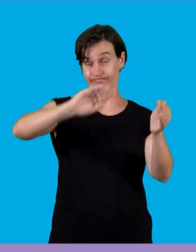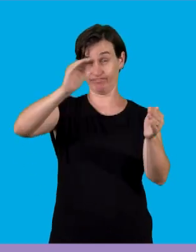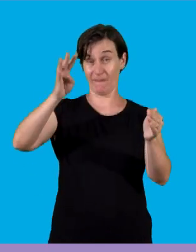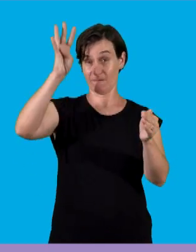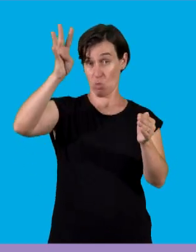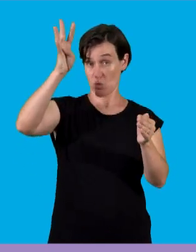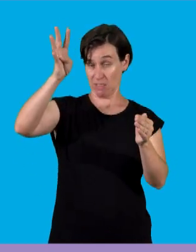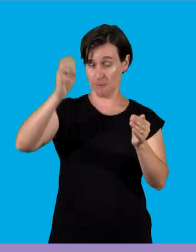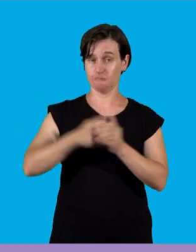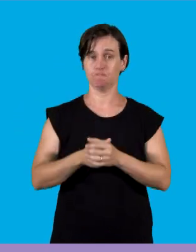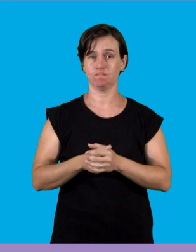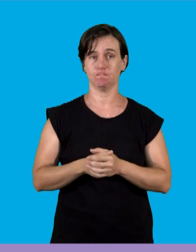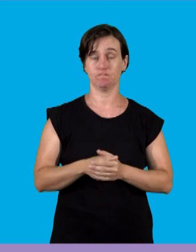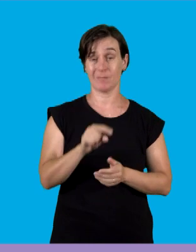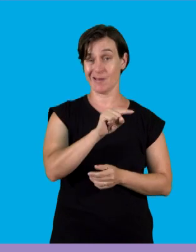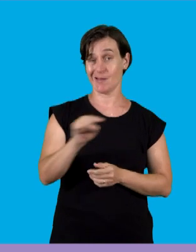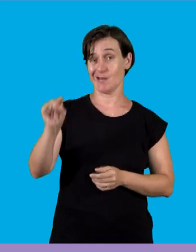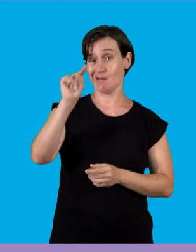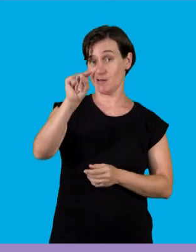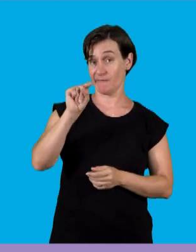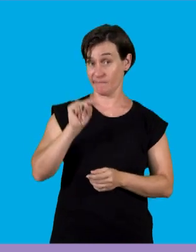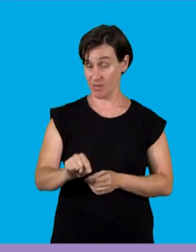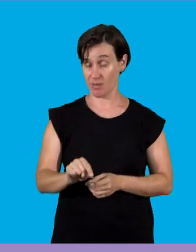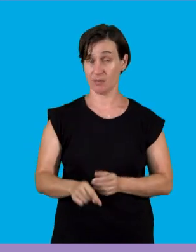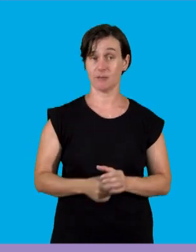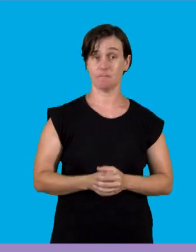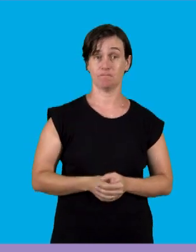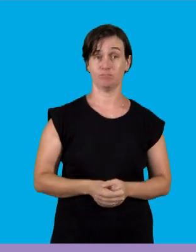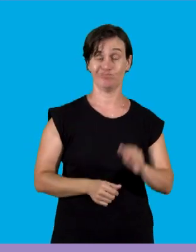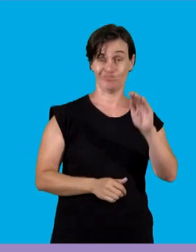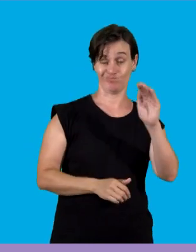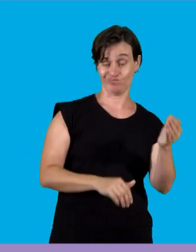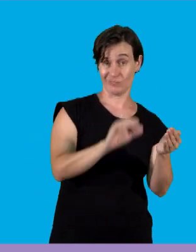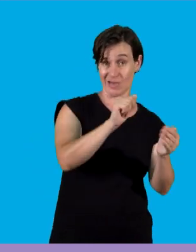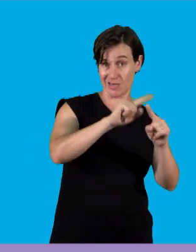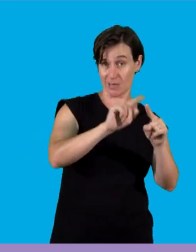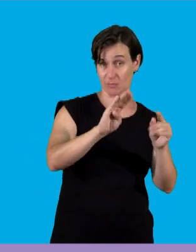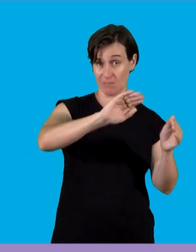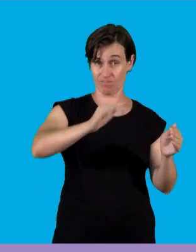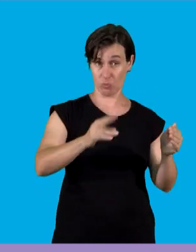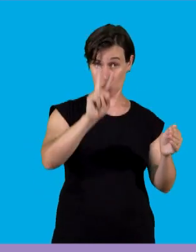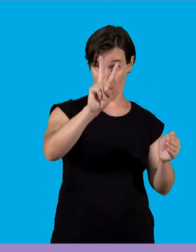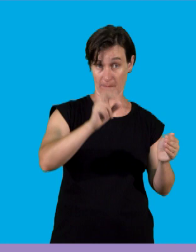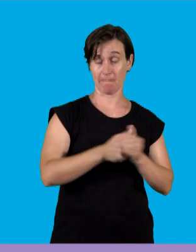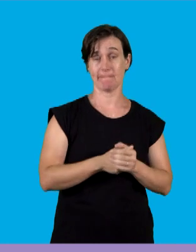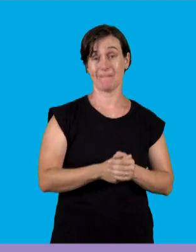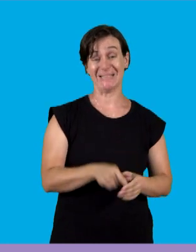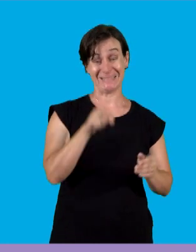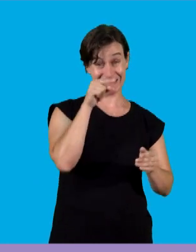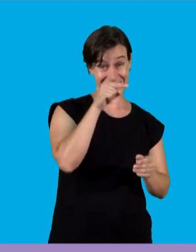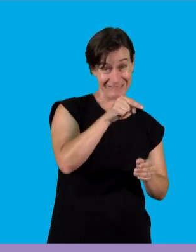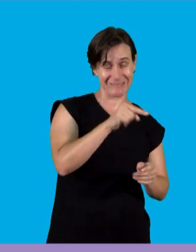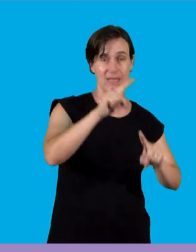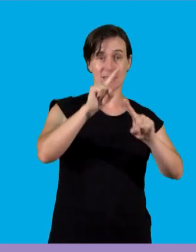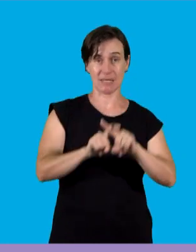to the exponent of 14, and then this is divided by a multiplied by b